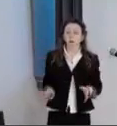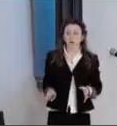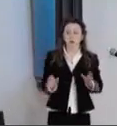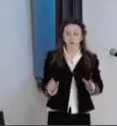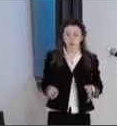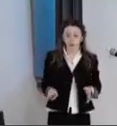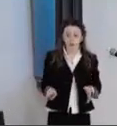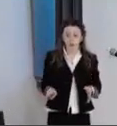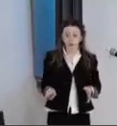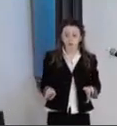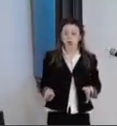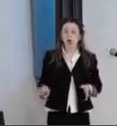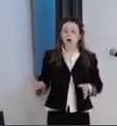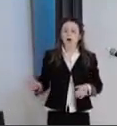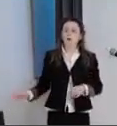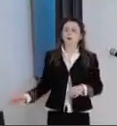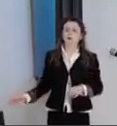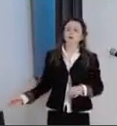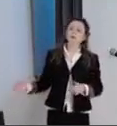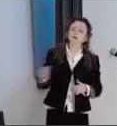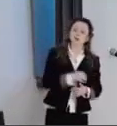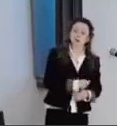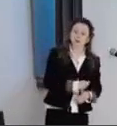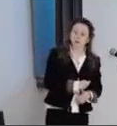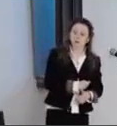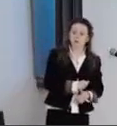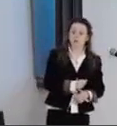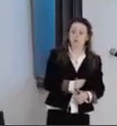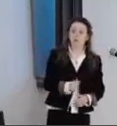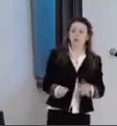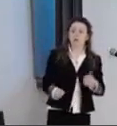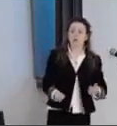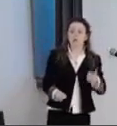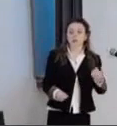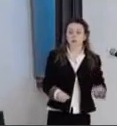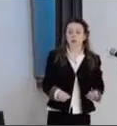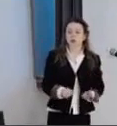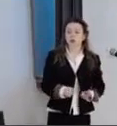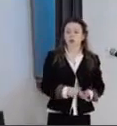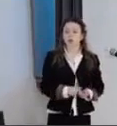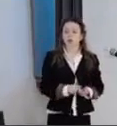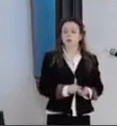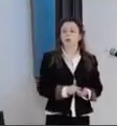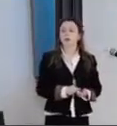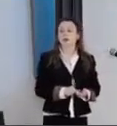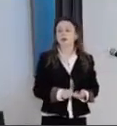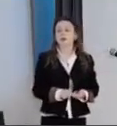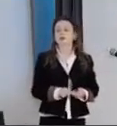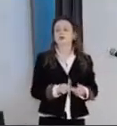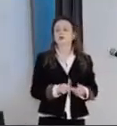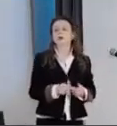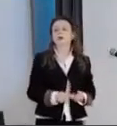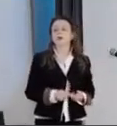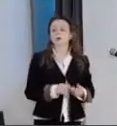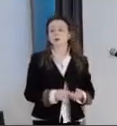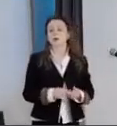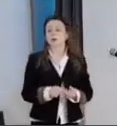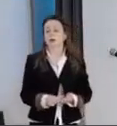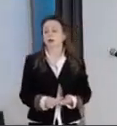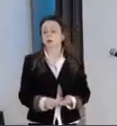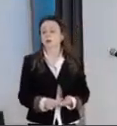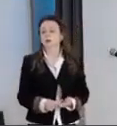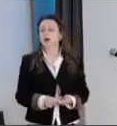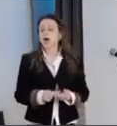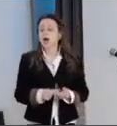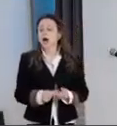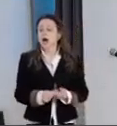bare appearances into account. I oppose both extreme anti-formalism, which says that aesthetic judgments about inorganic things should always